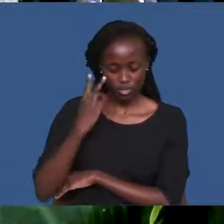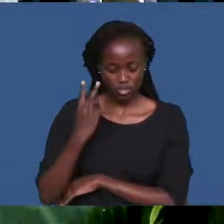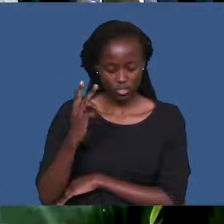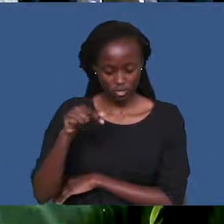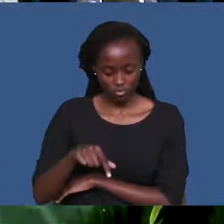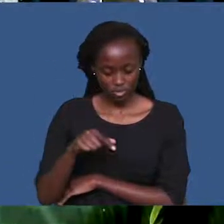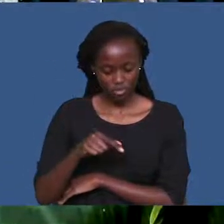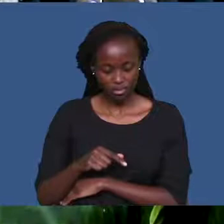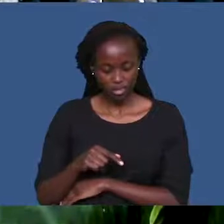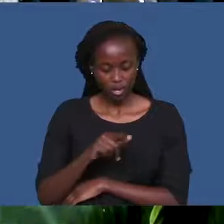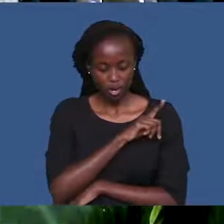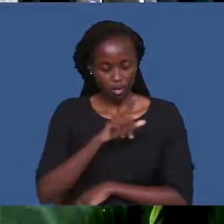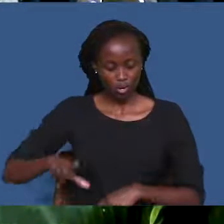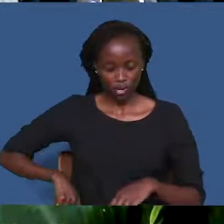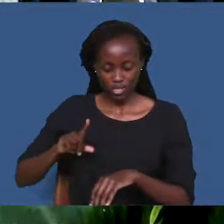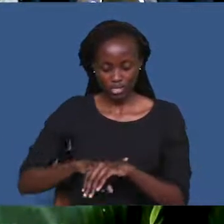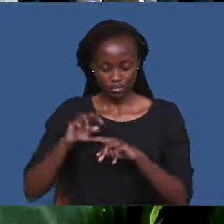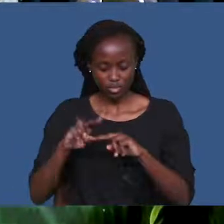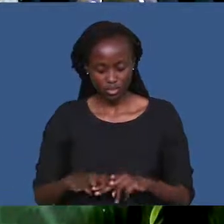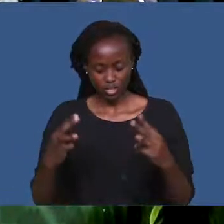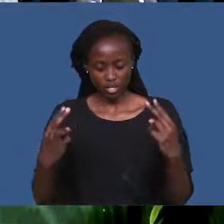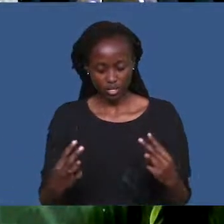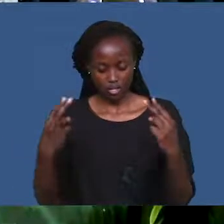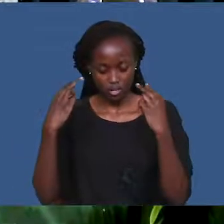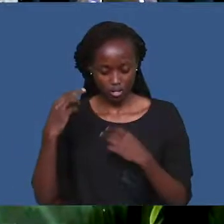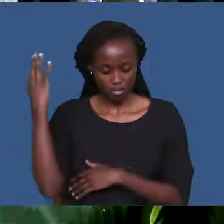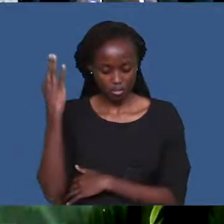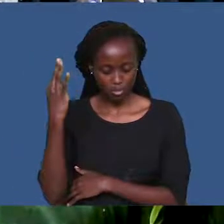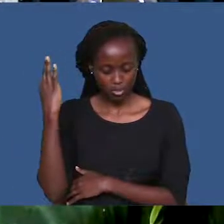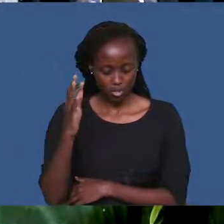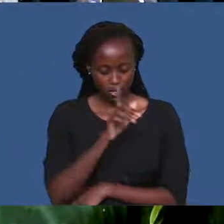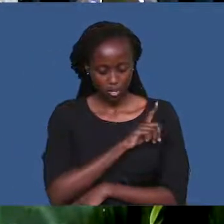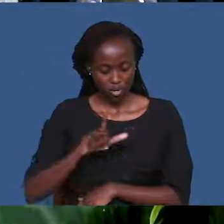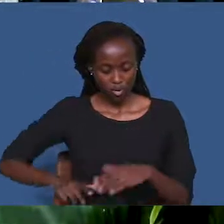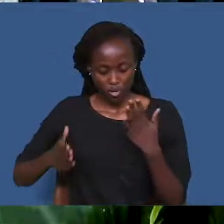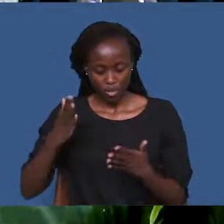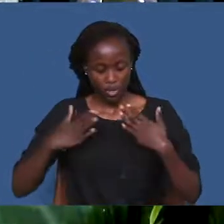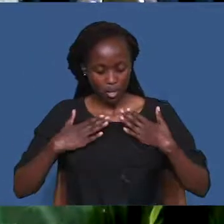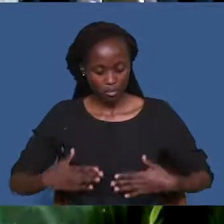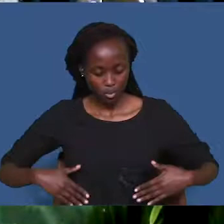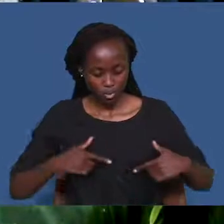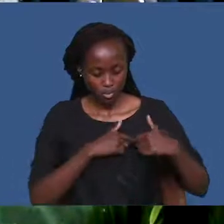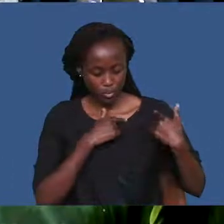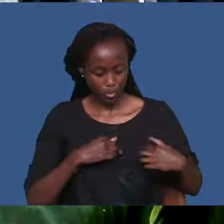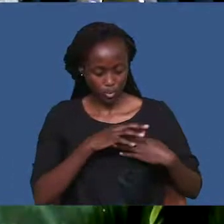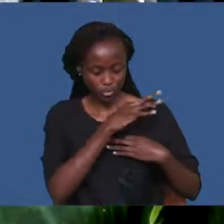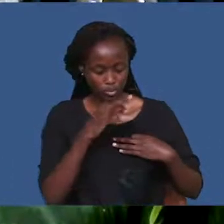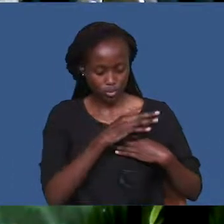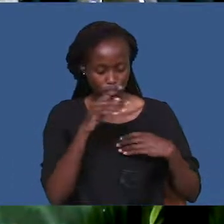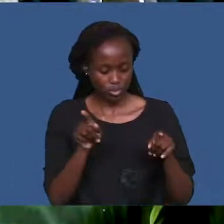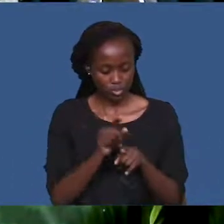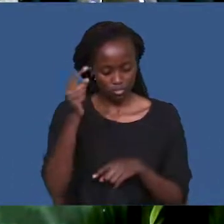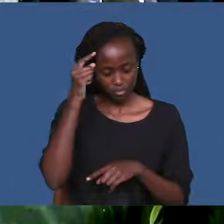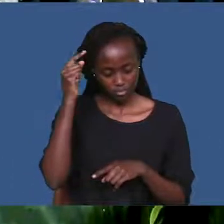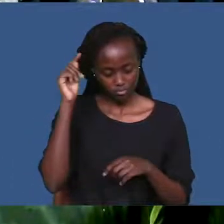My Father and my God, as we sit at your feet this morning and listen to your word, may you nourish our bodies, our souls, and our